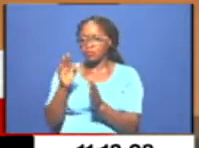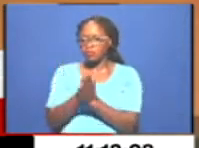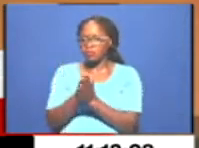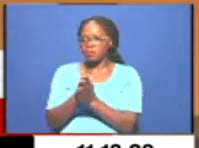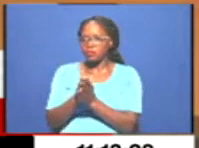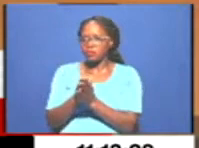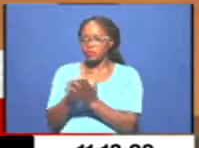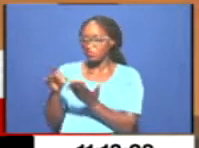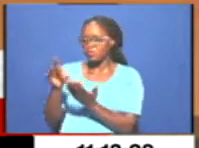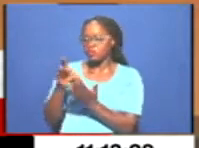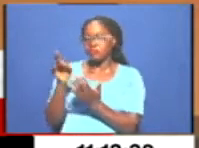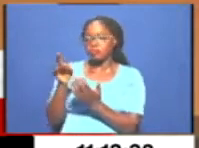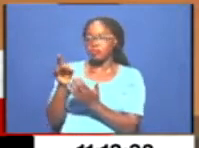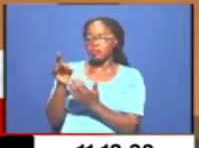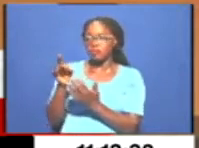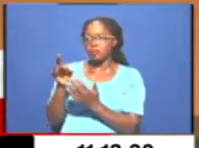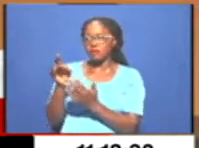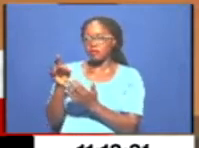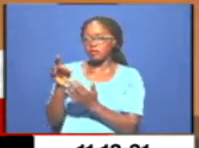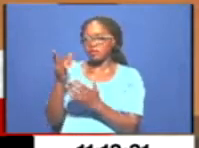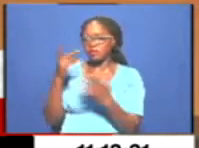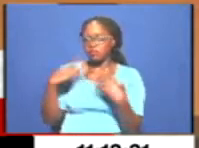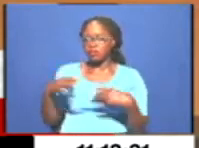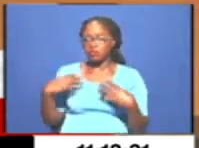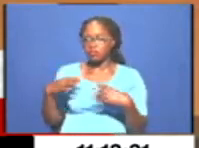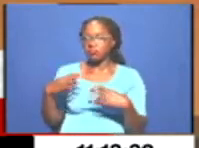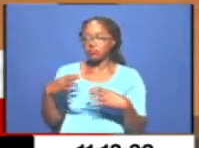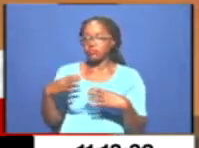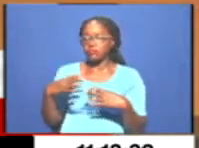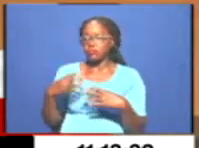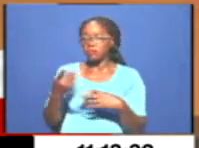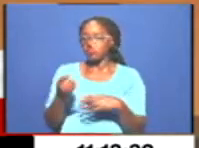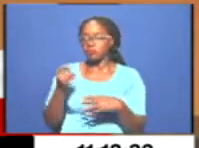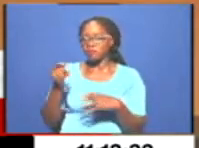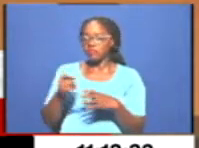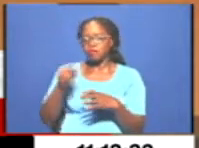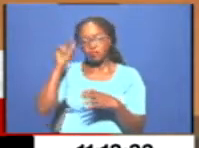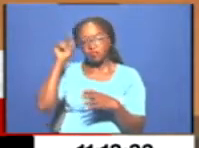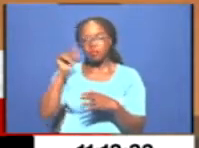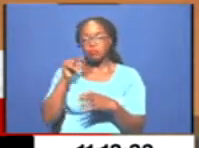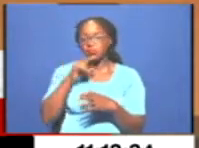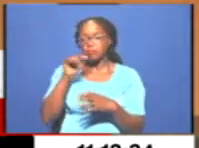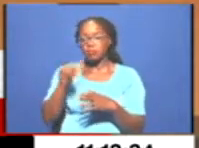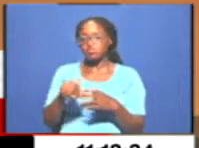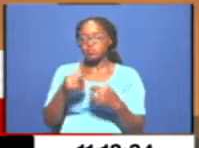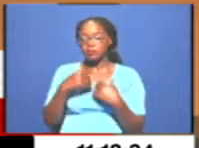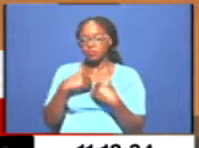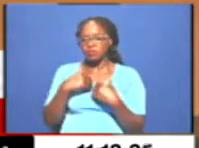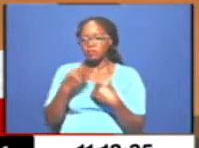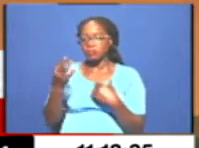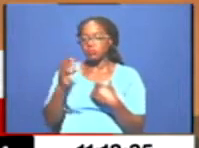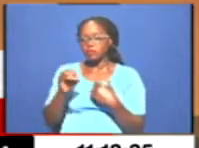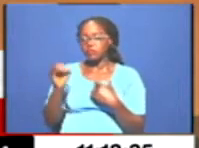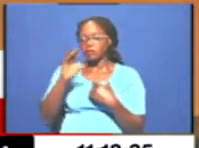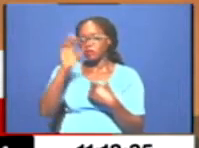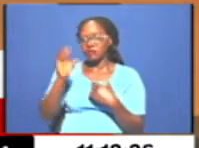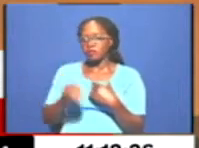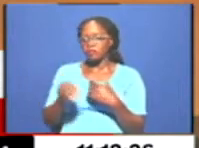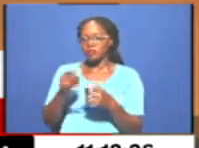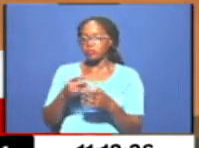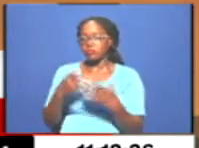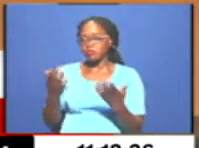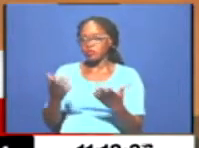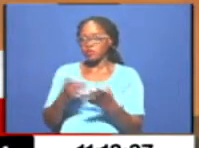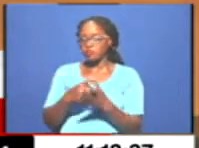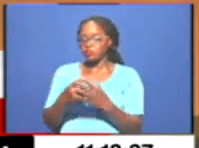of people who are of the minority gender, so that we can have at least a 30%, and then we'll be encouraging